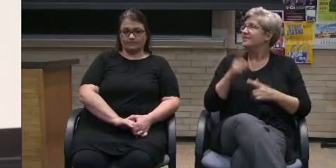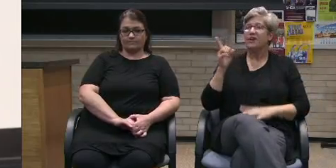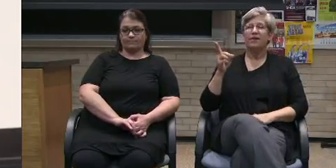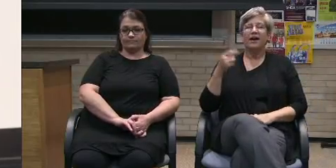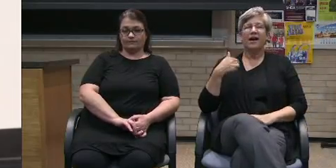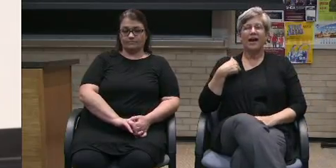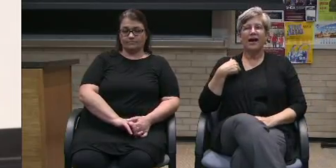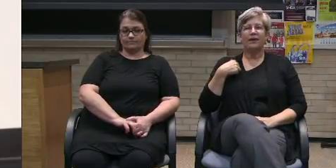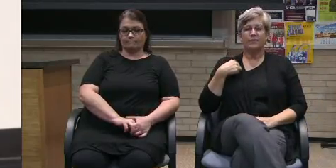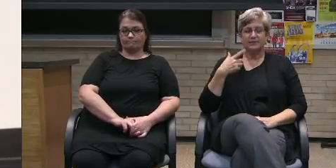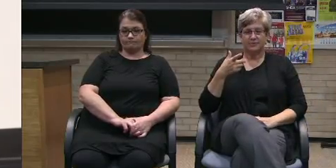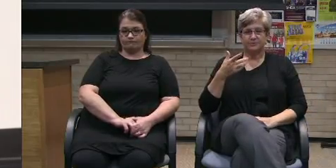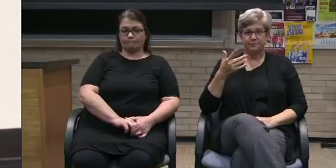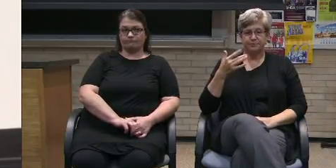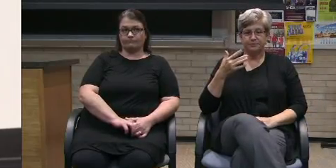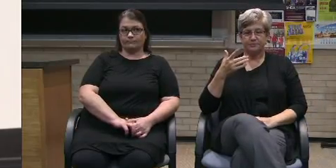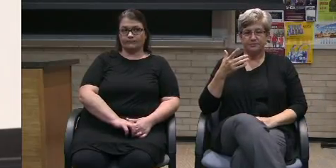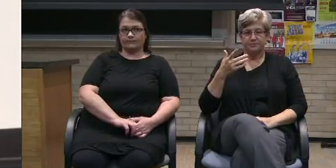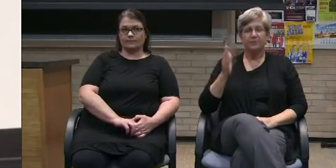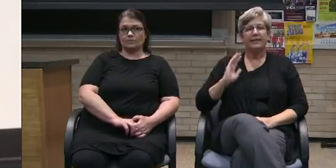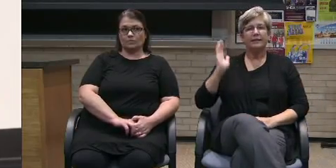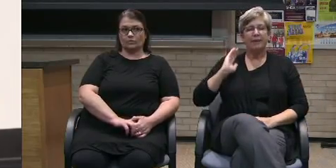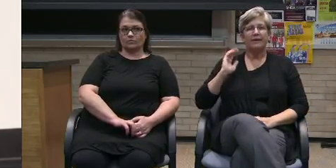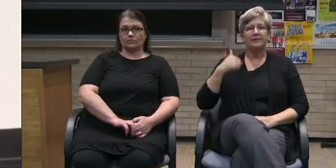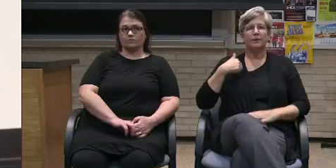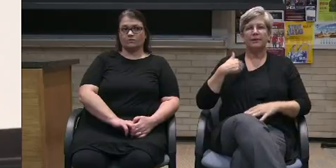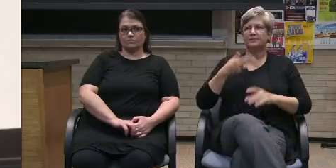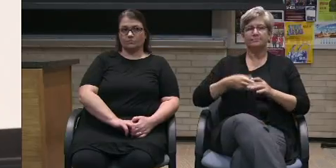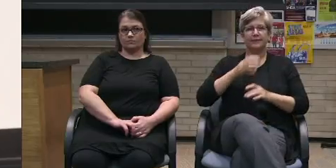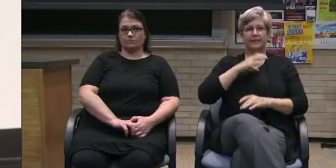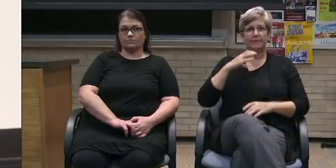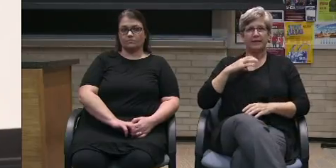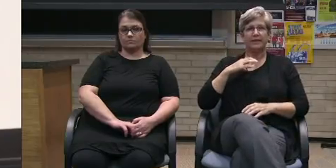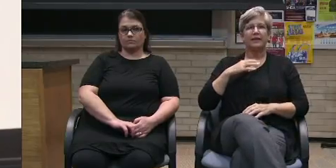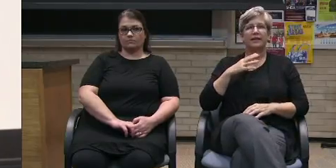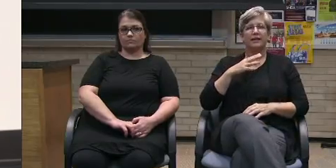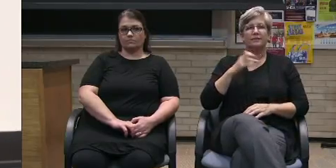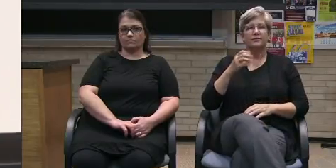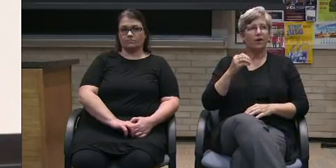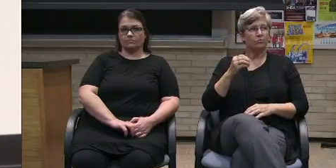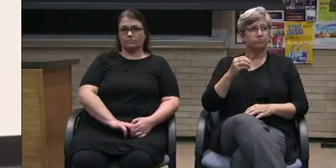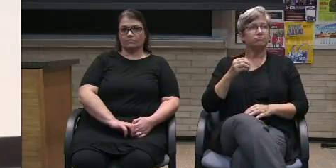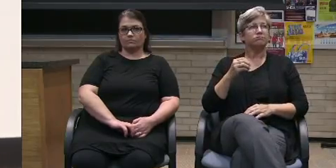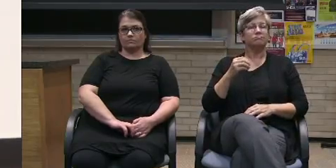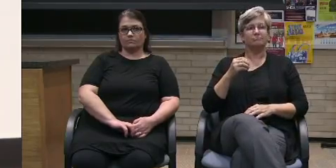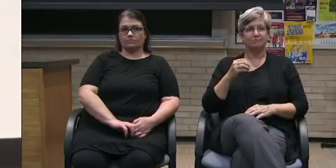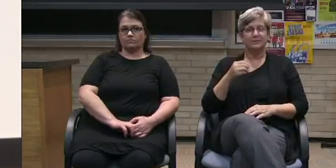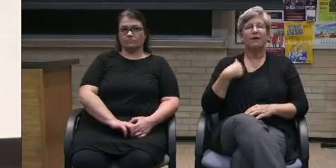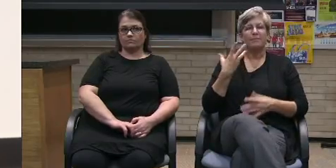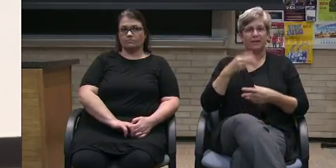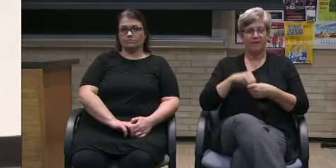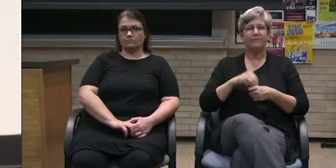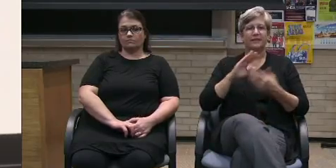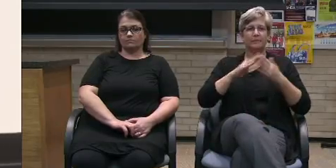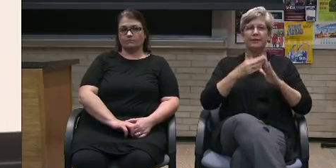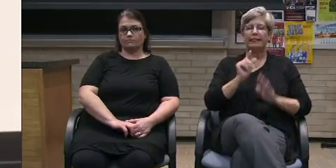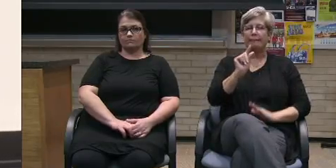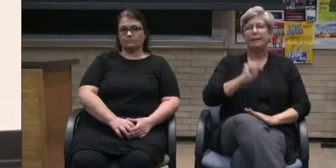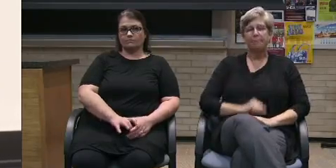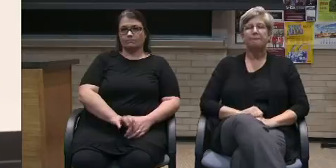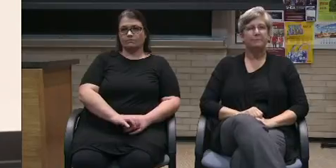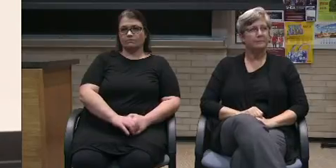particular, in an era past, I was on a particular committee. I was a committeeman. So, yeah, I've been involved in the community a bit.